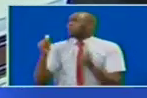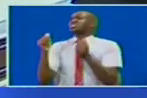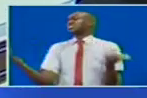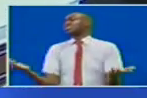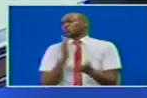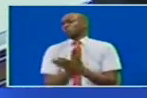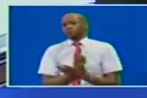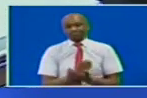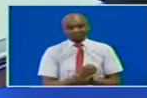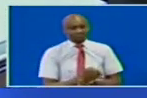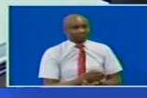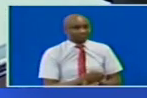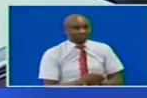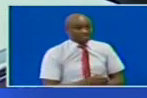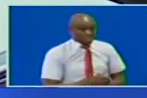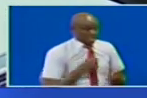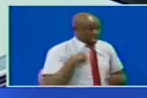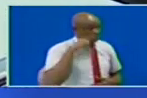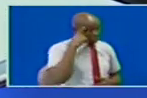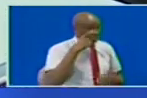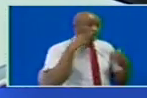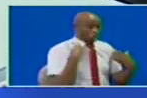which? The loss that